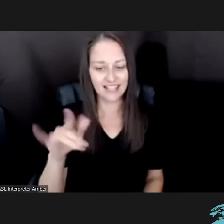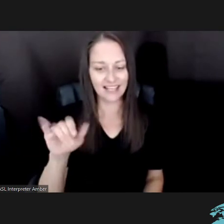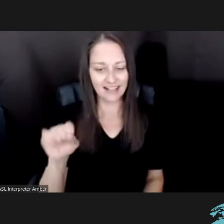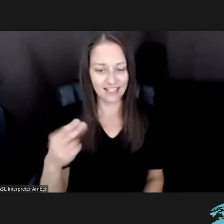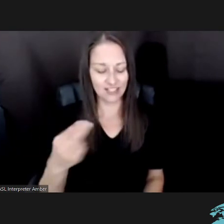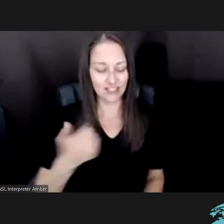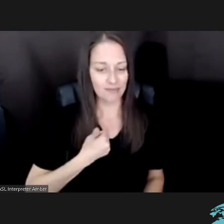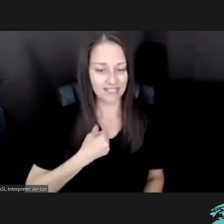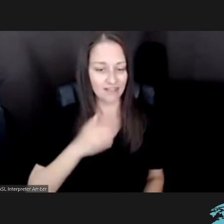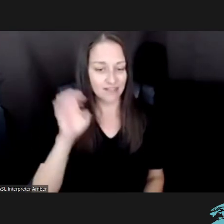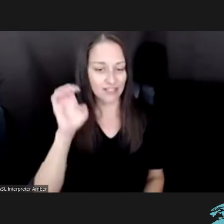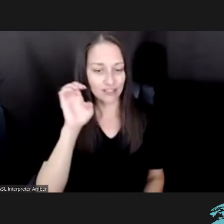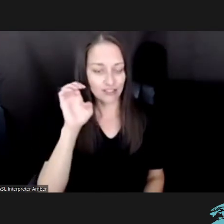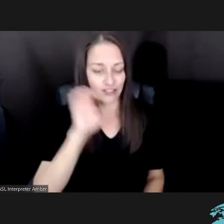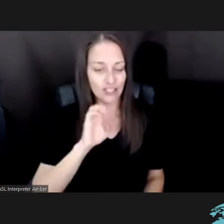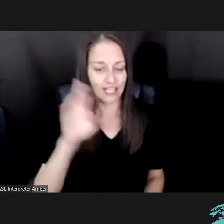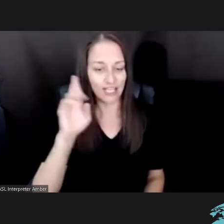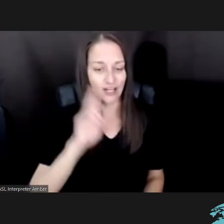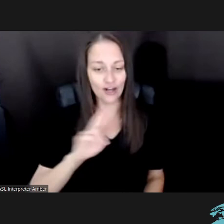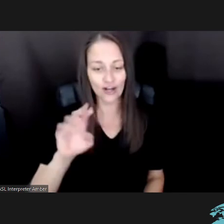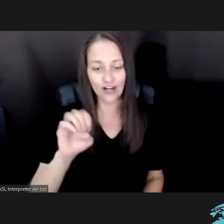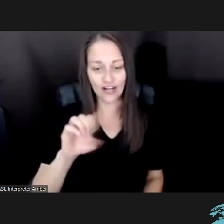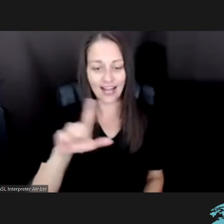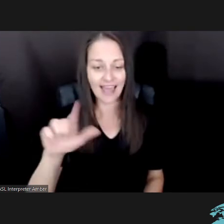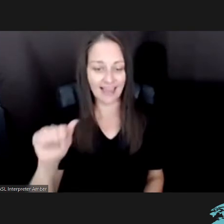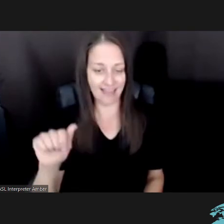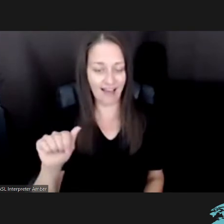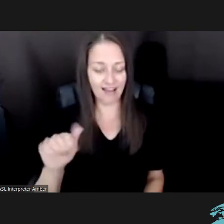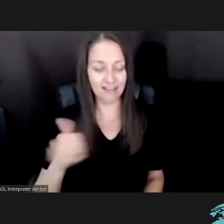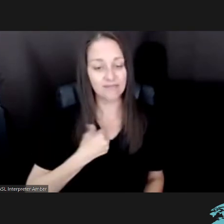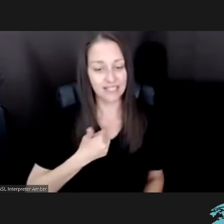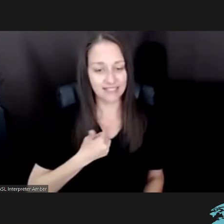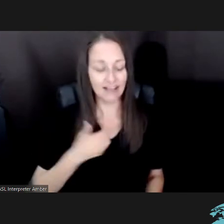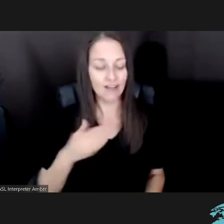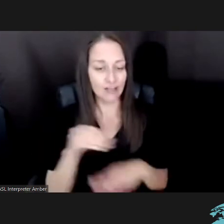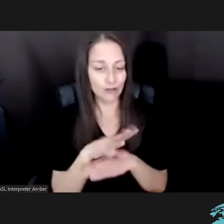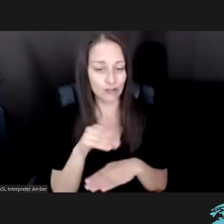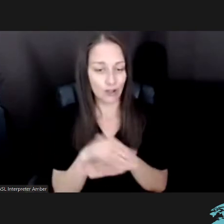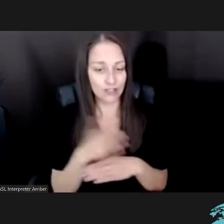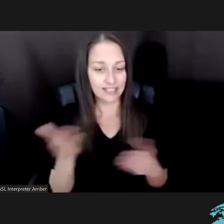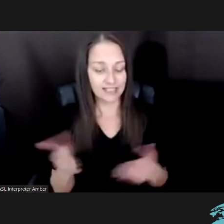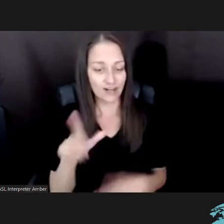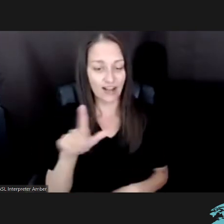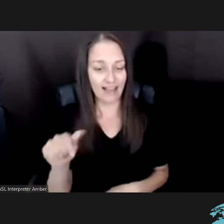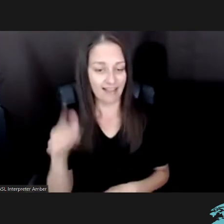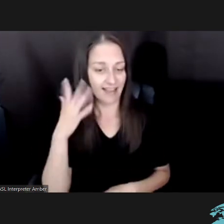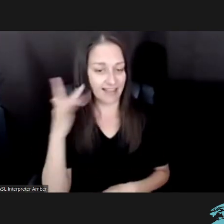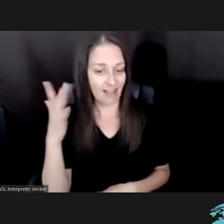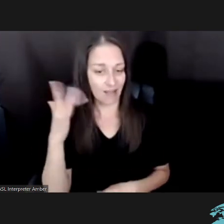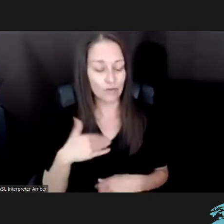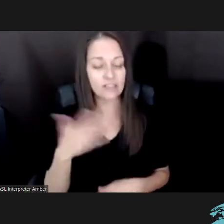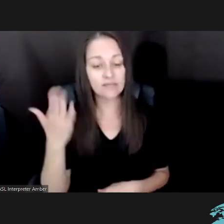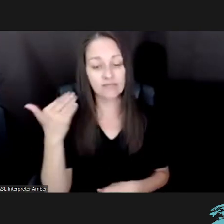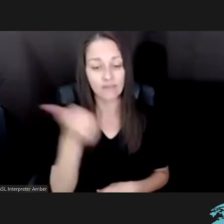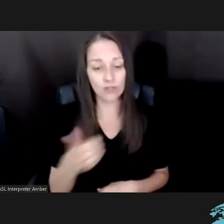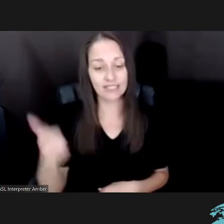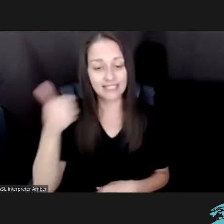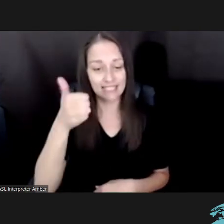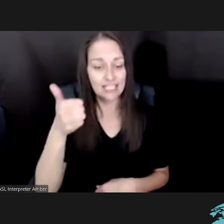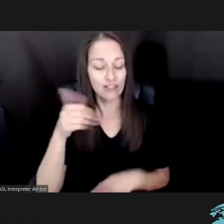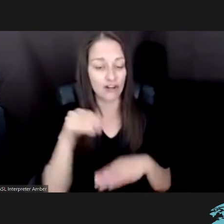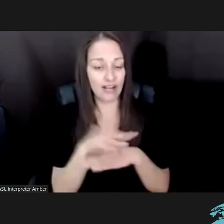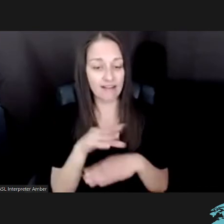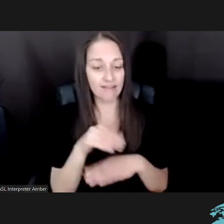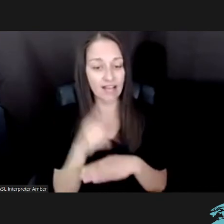independent arts consultant based in Los Angeles, California, and have been senior advisor for international affairs